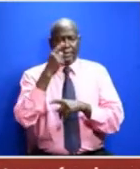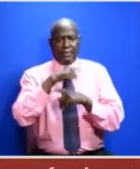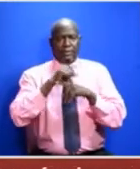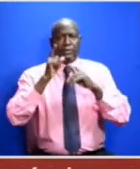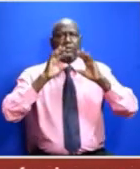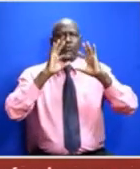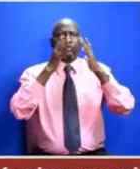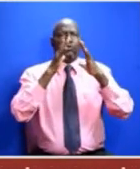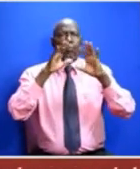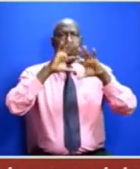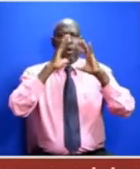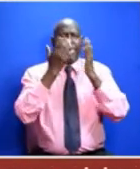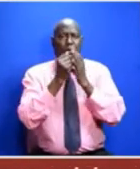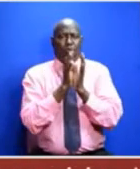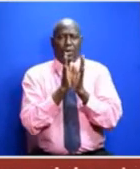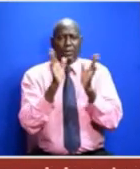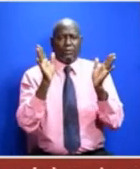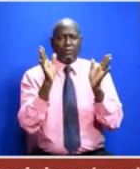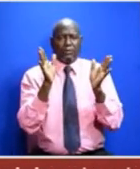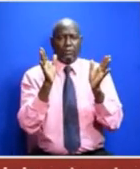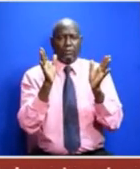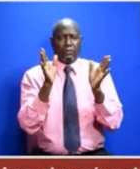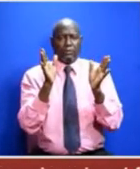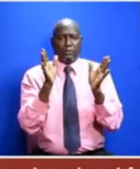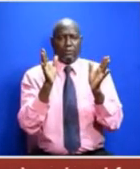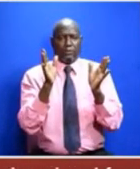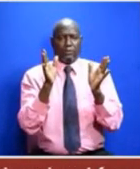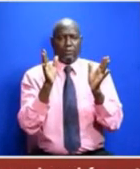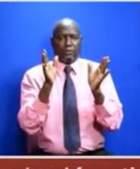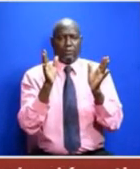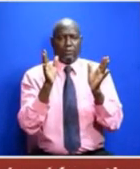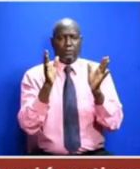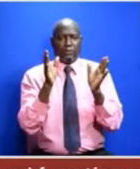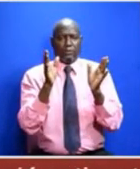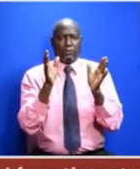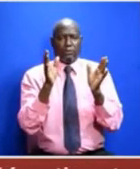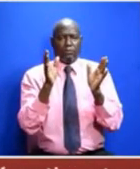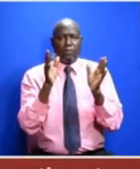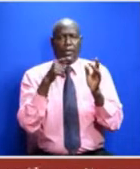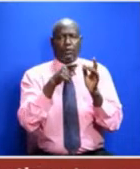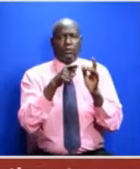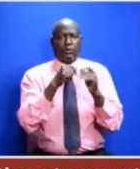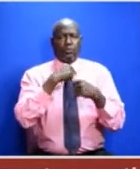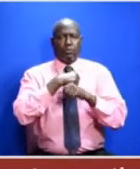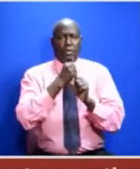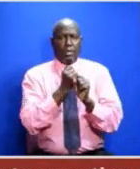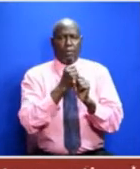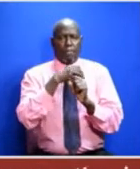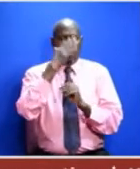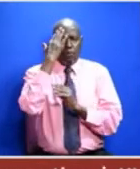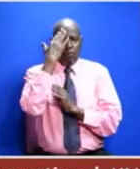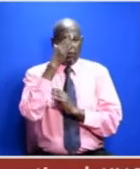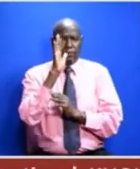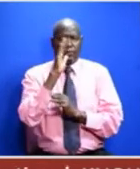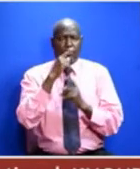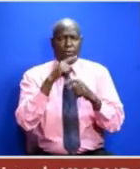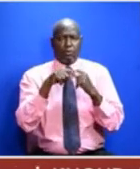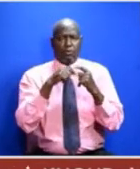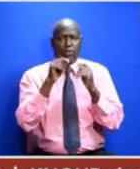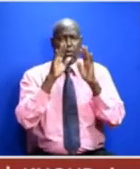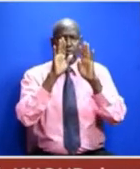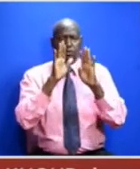is celebrated worldwide, world over rather. And this is basically to create awareness about